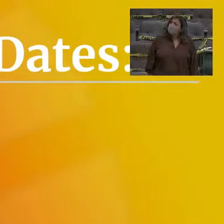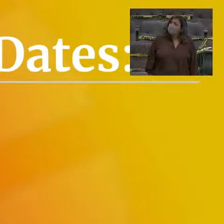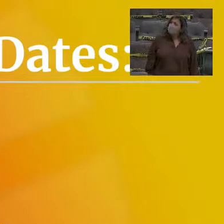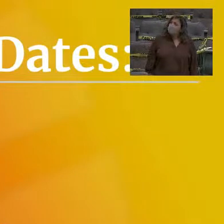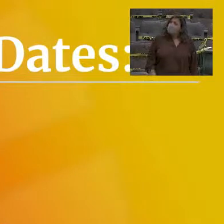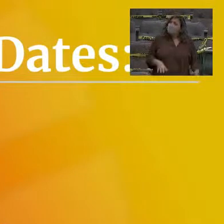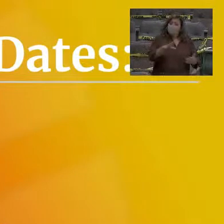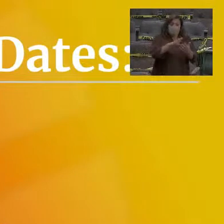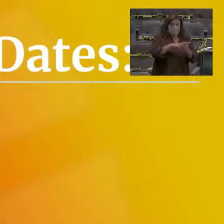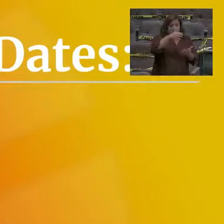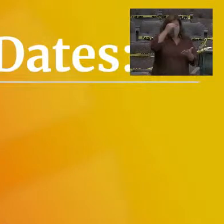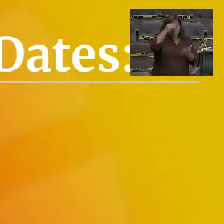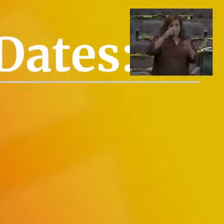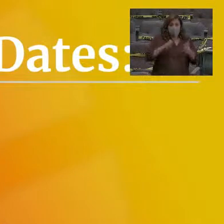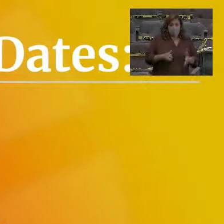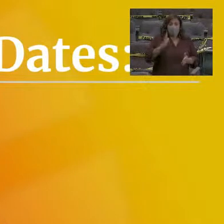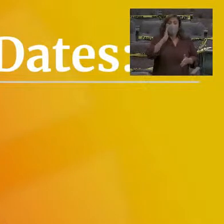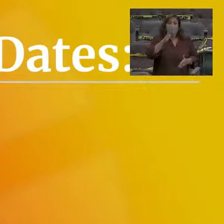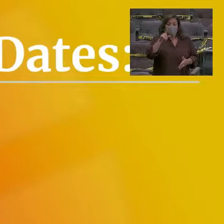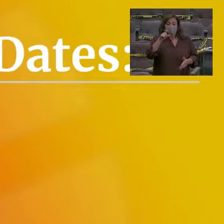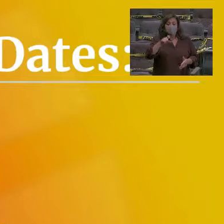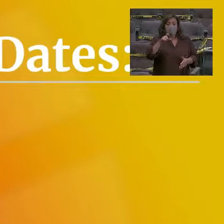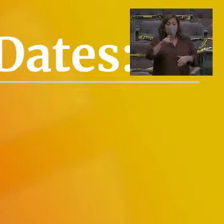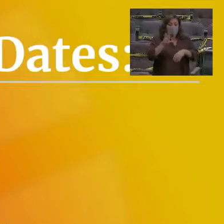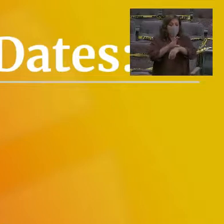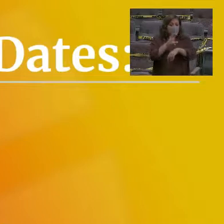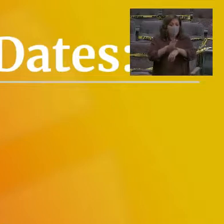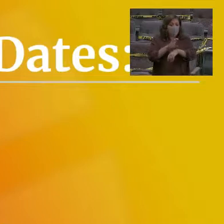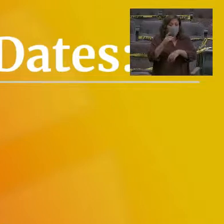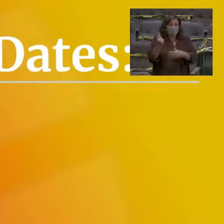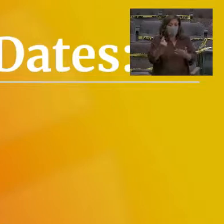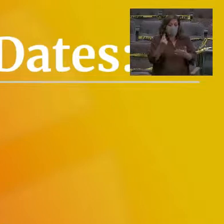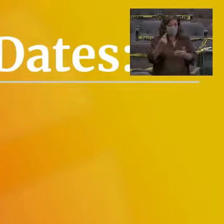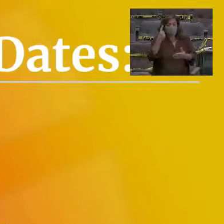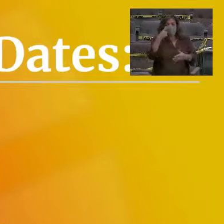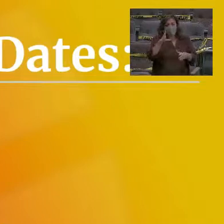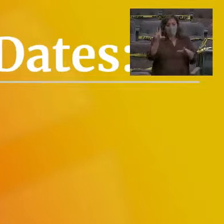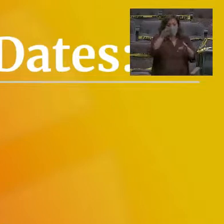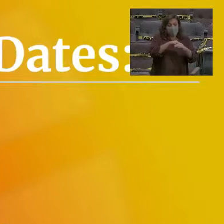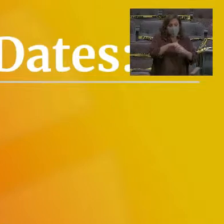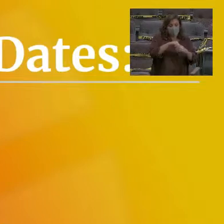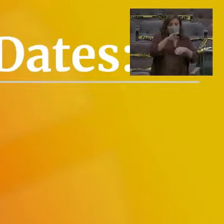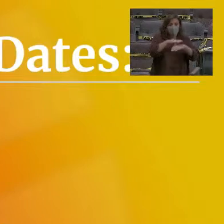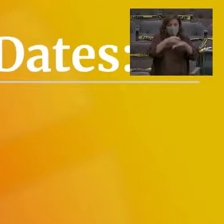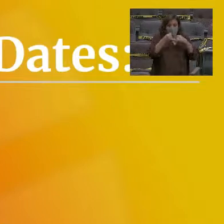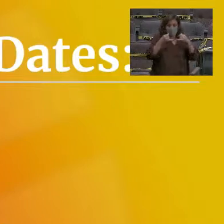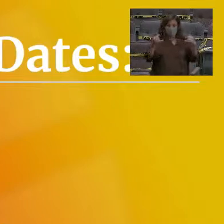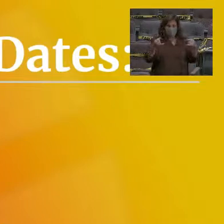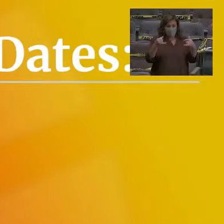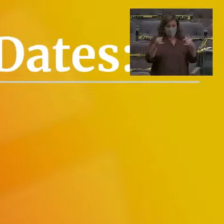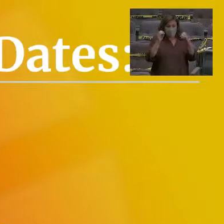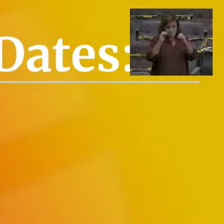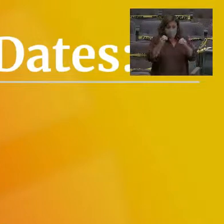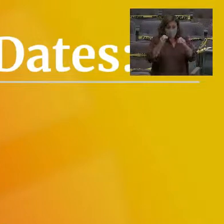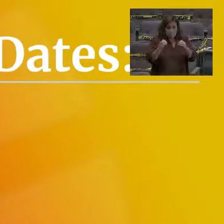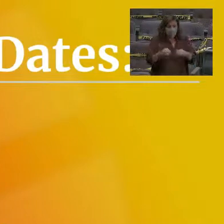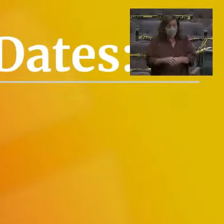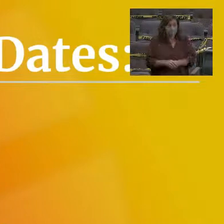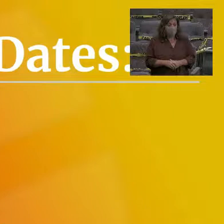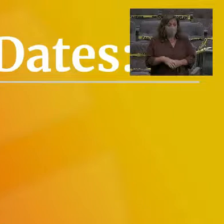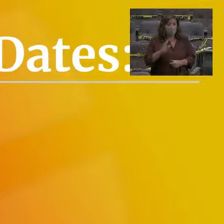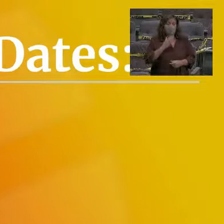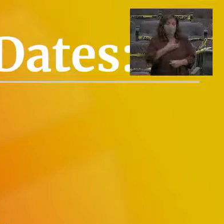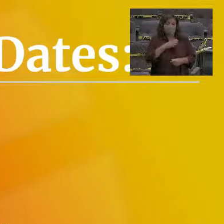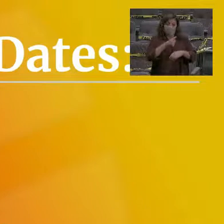Students will need a device in order to participate in the online instructional model. Our